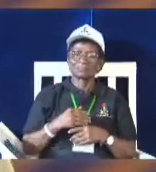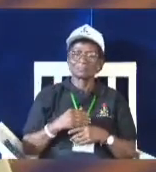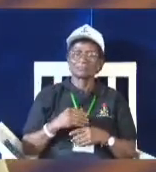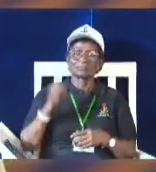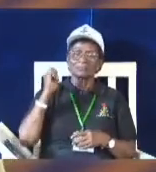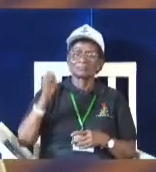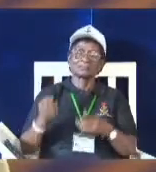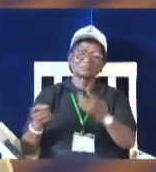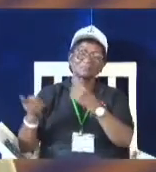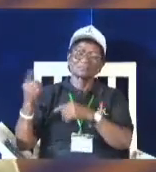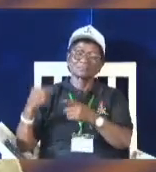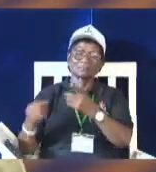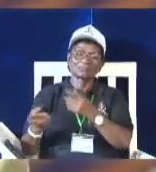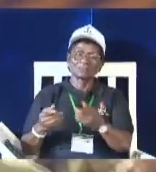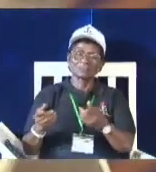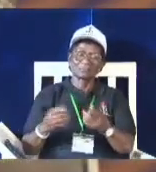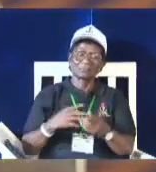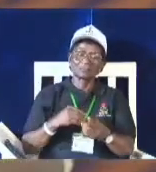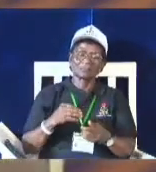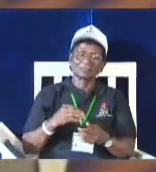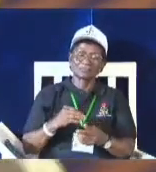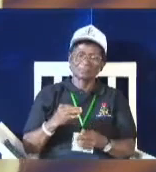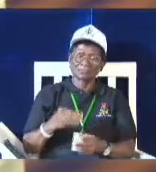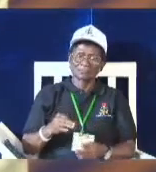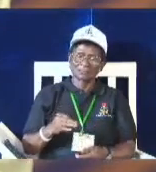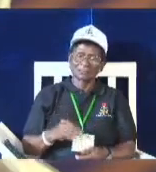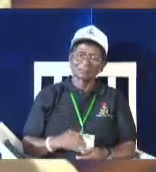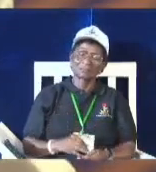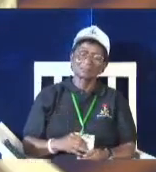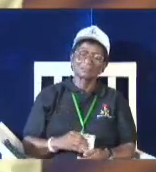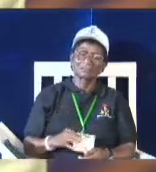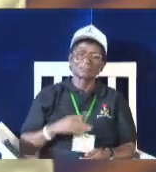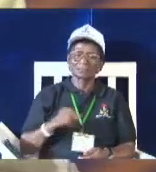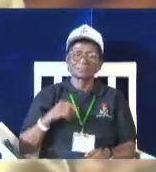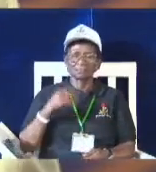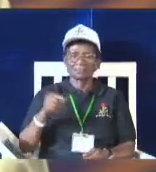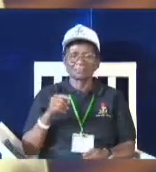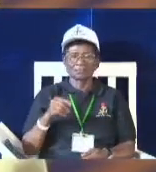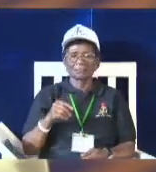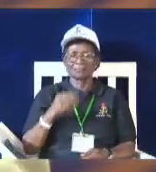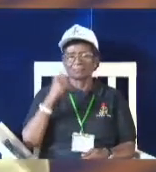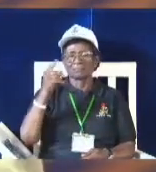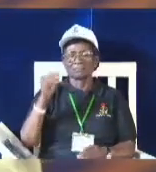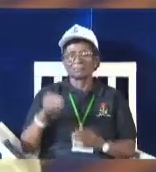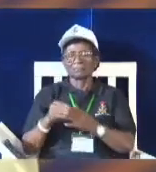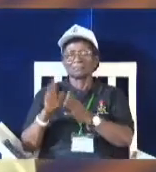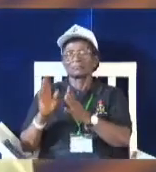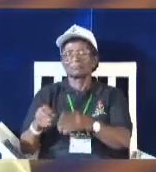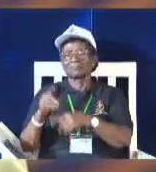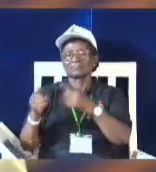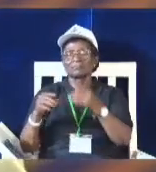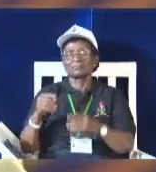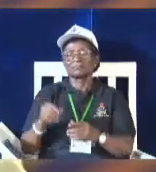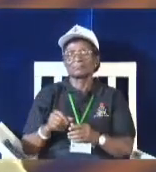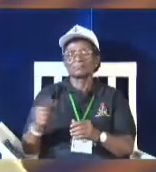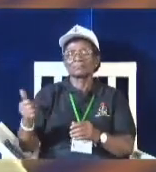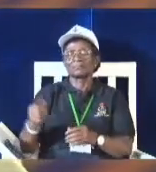He came, and of course, when they saw the leader going, others followed.